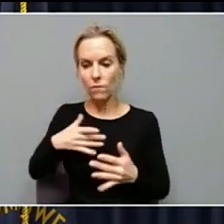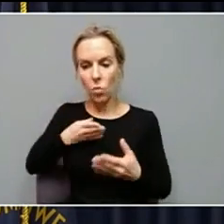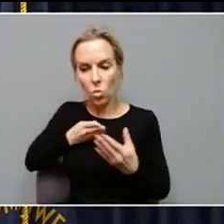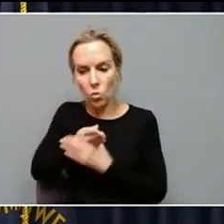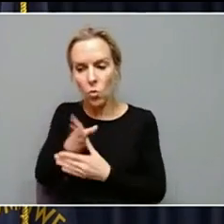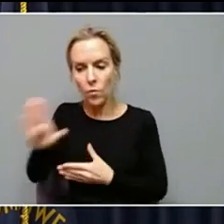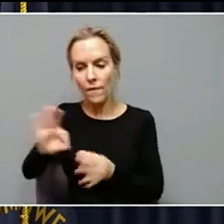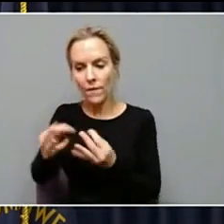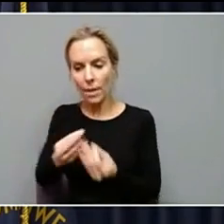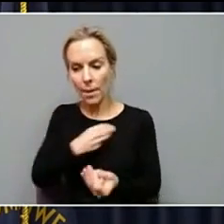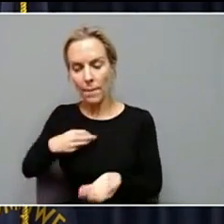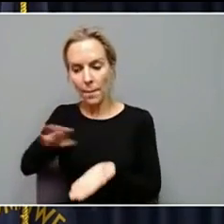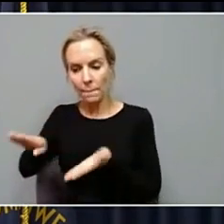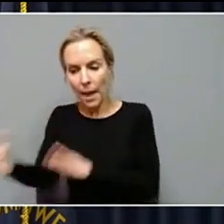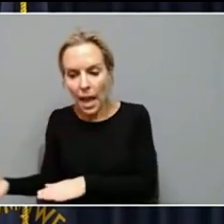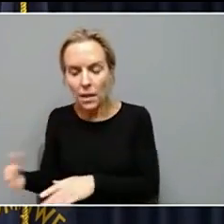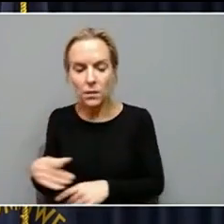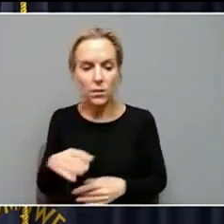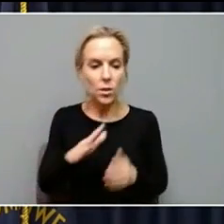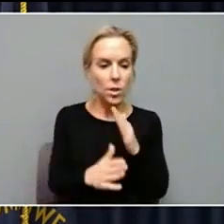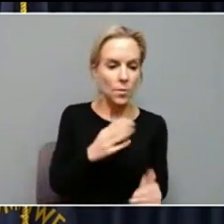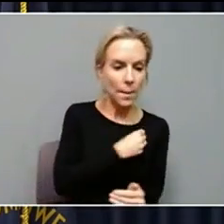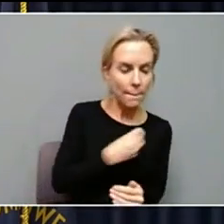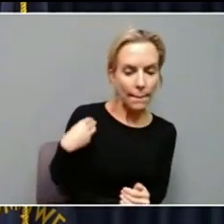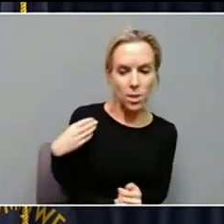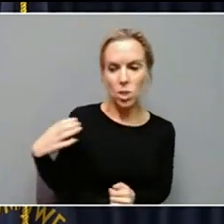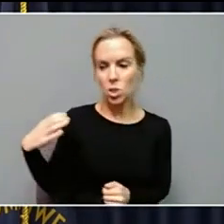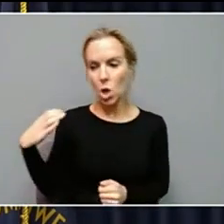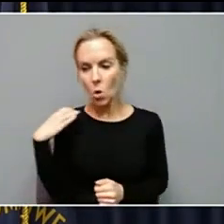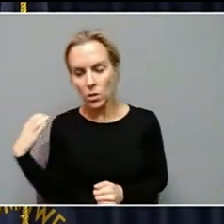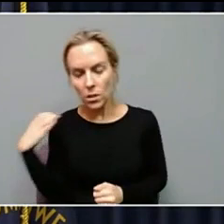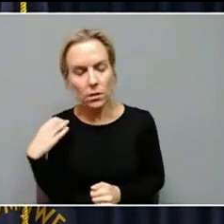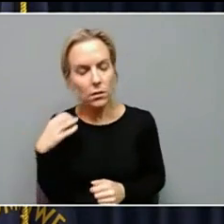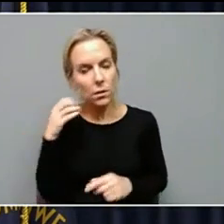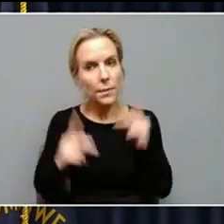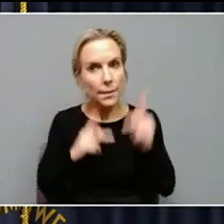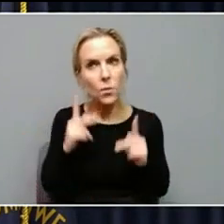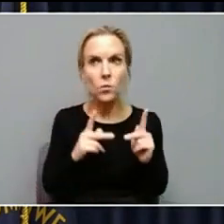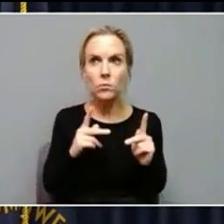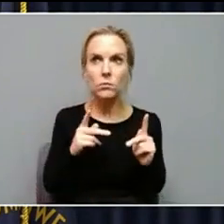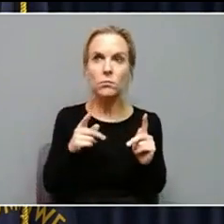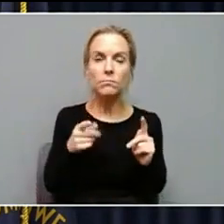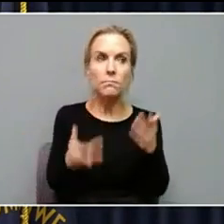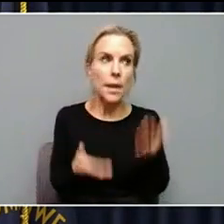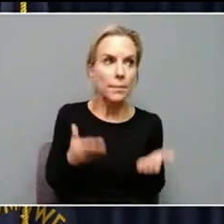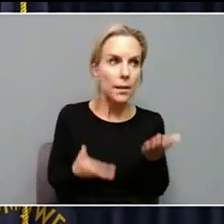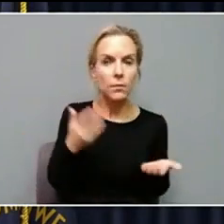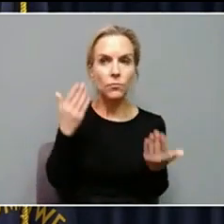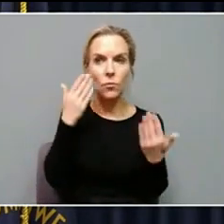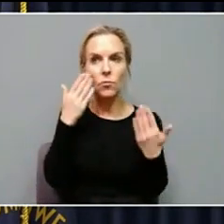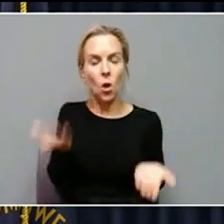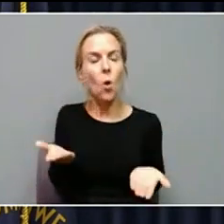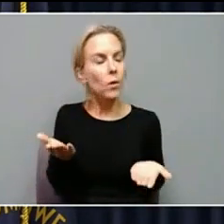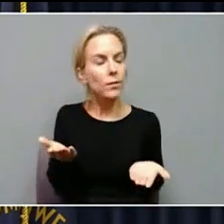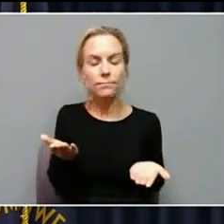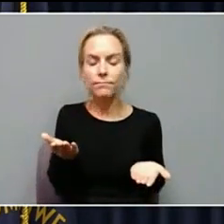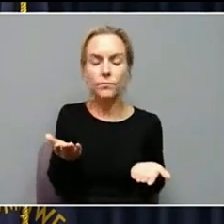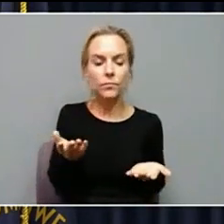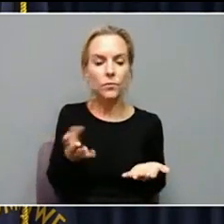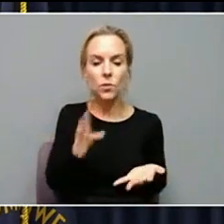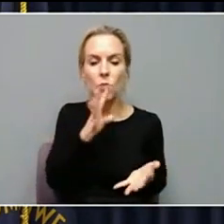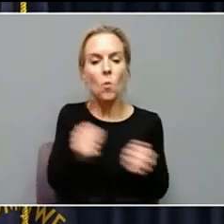Community members, coaches, you know, people that they may or may not have known, but talk to those